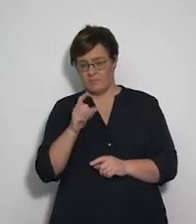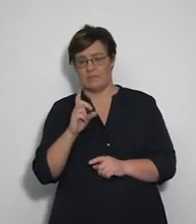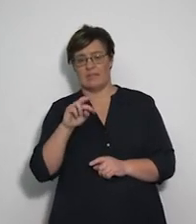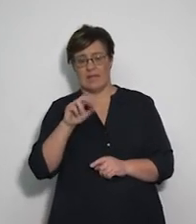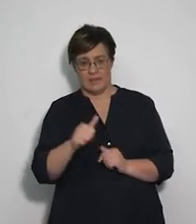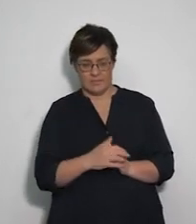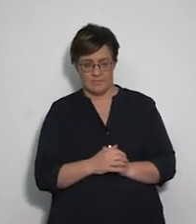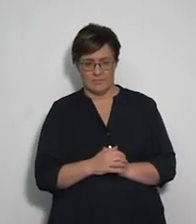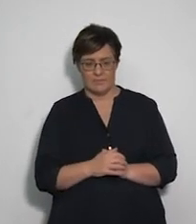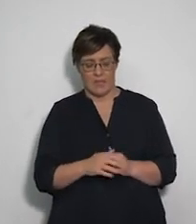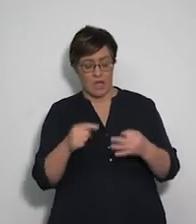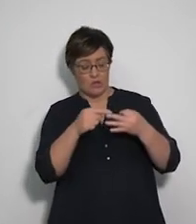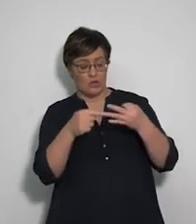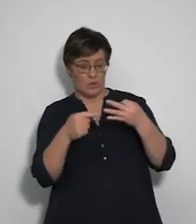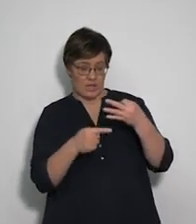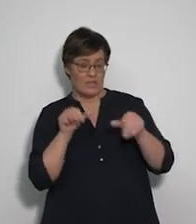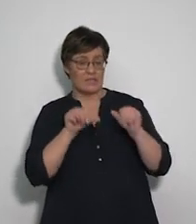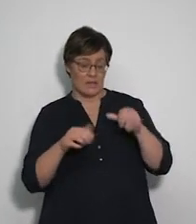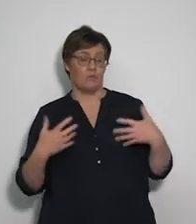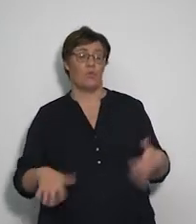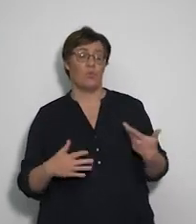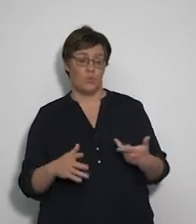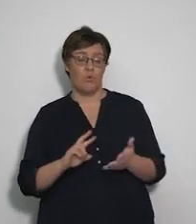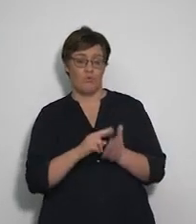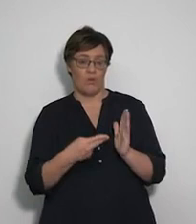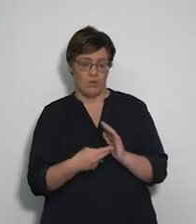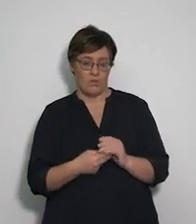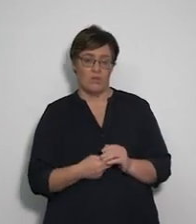of the DNA. So there were three significant scientists that played an